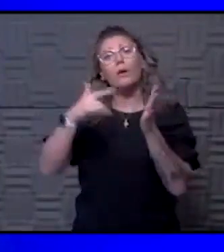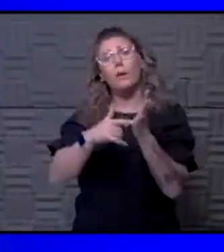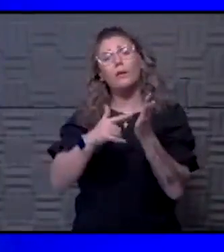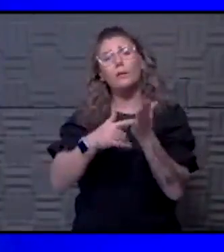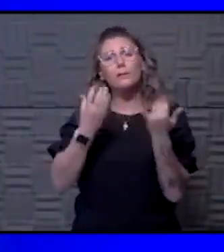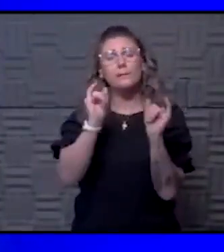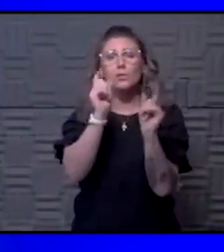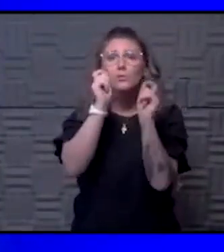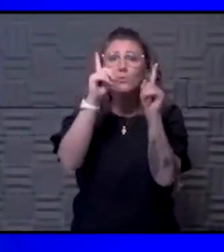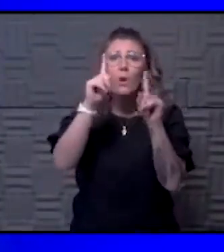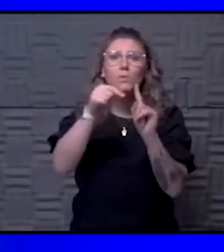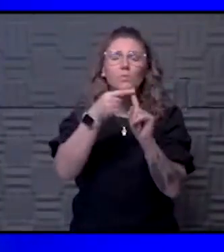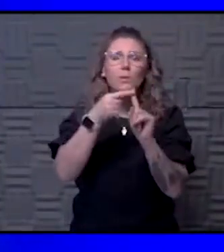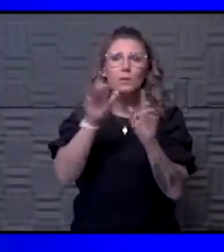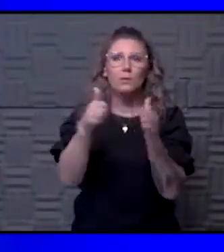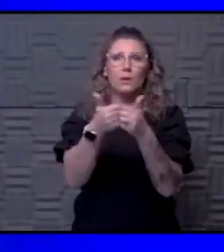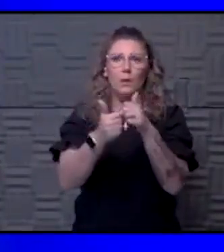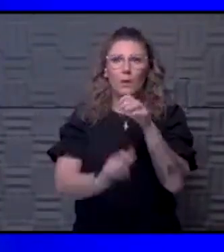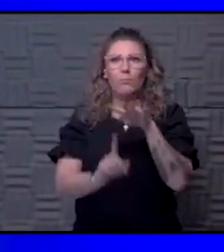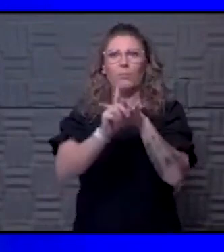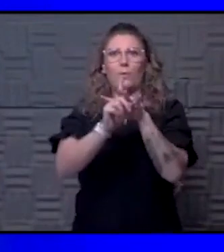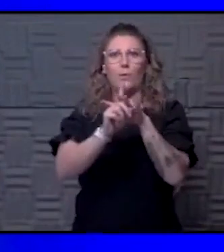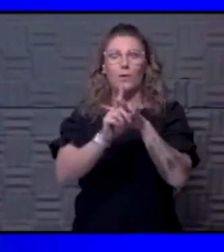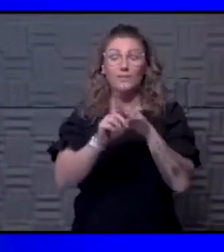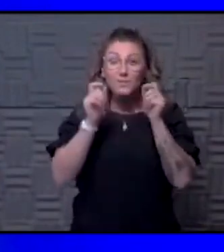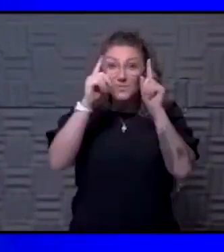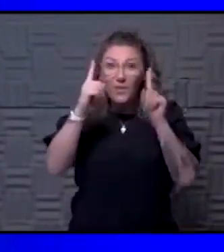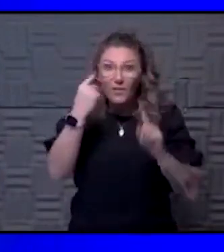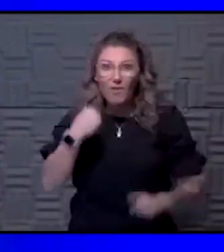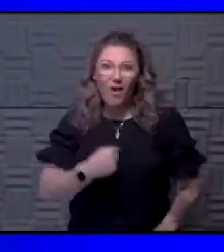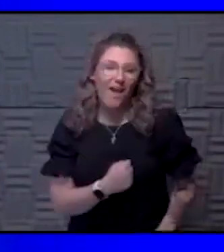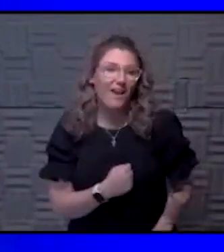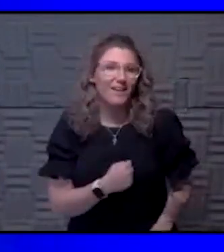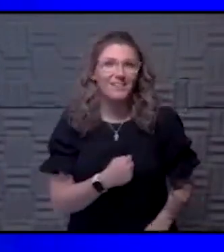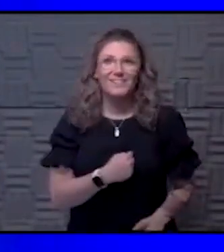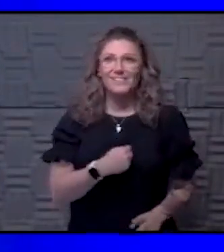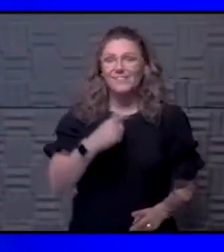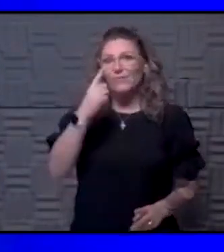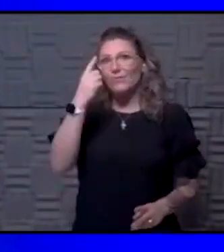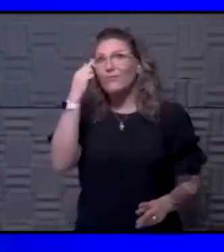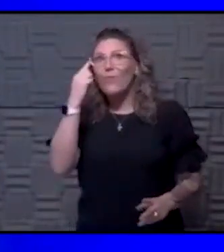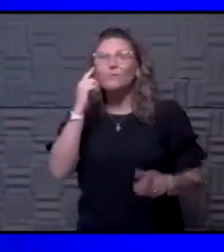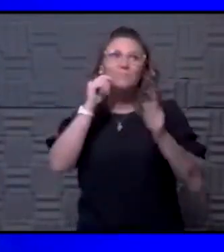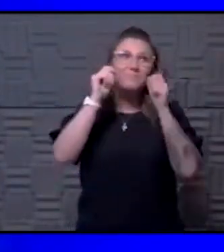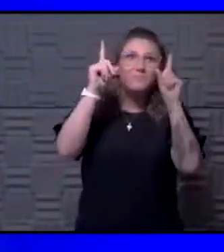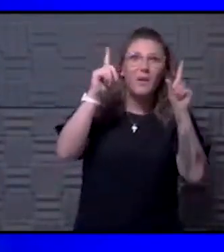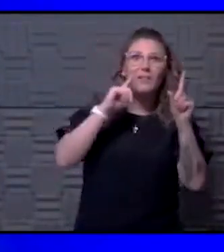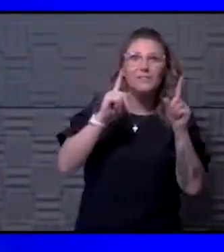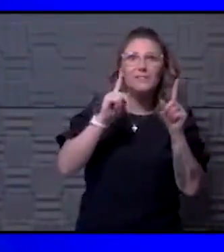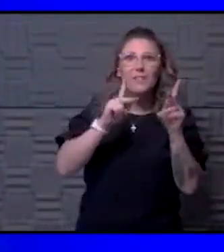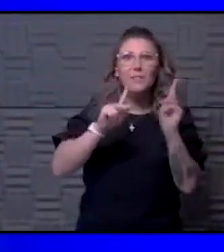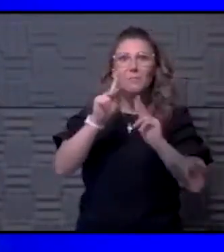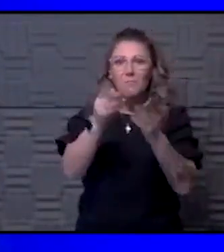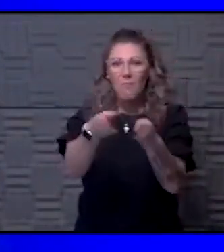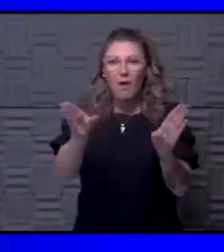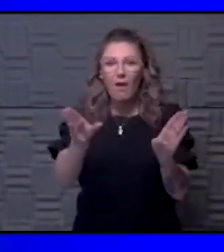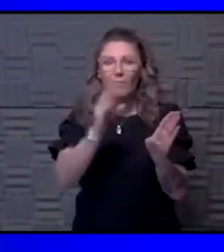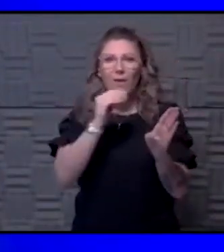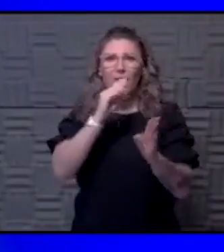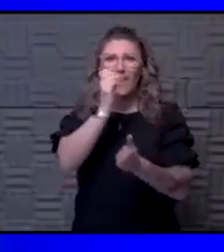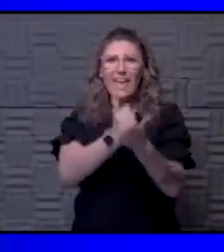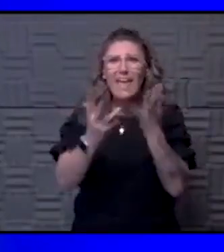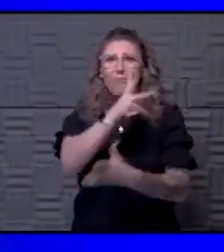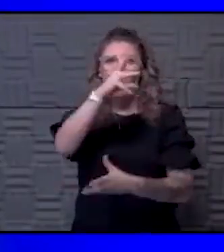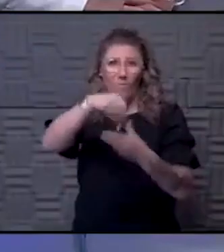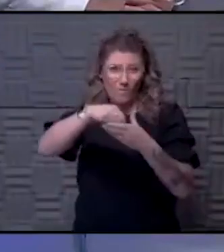a surprise when it happens. And I think it's a surprise to us. It's a surprise to the public and to all the stakeholders that we